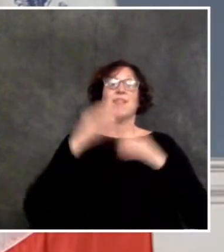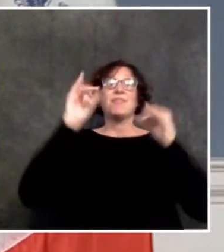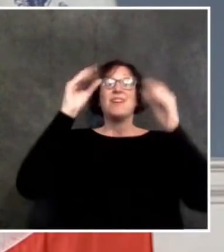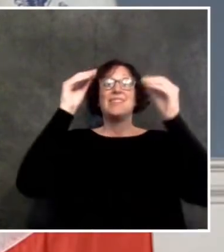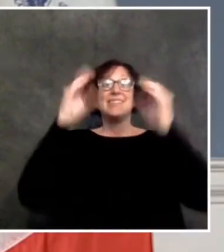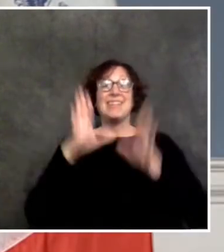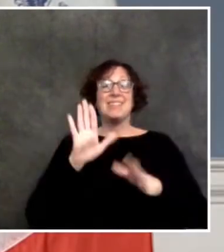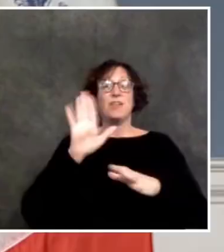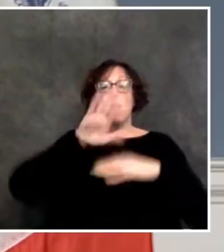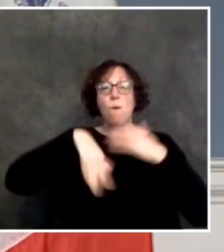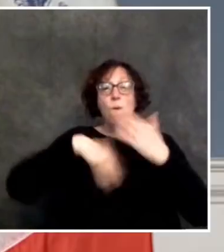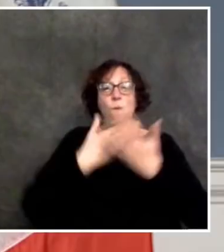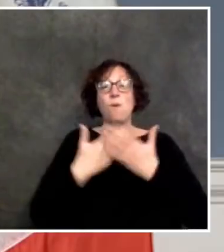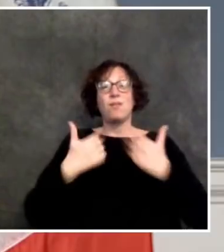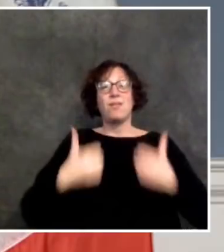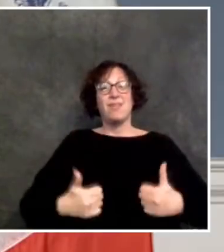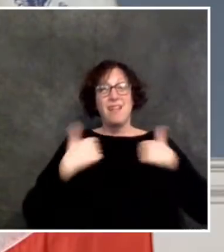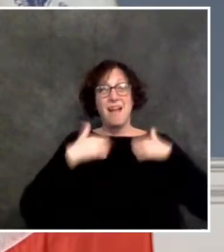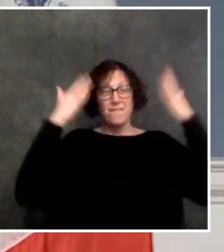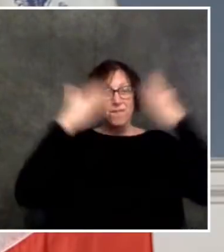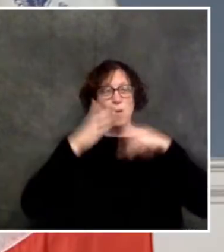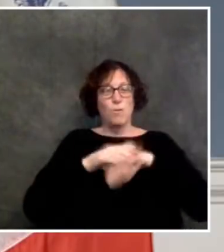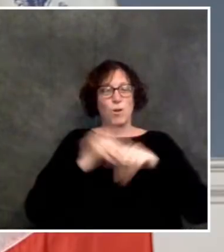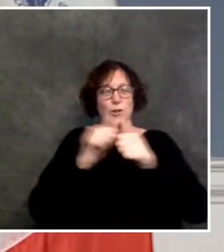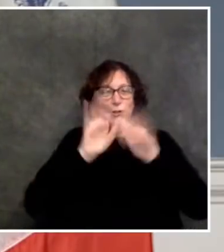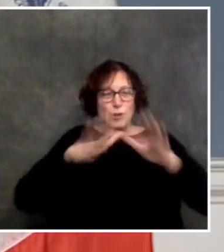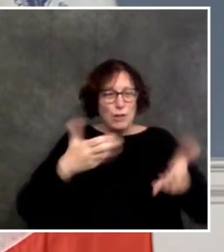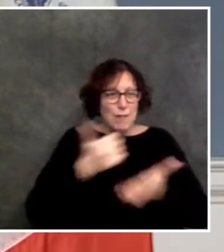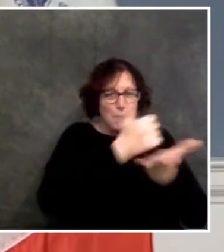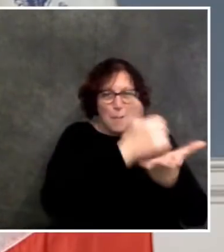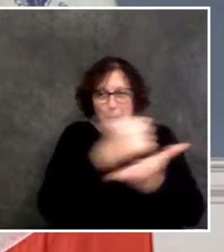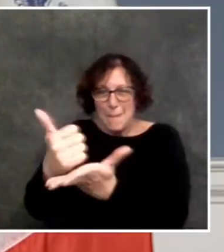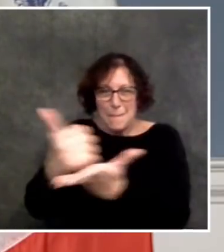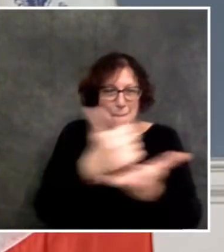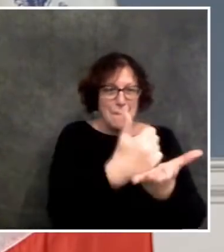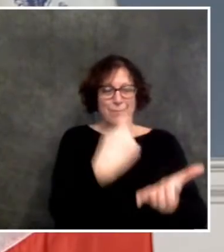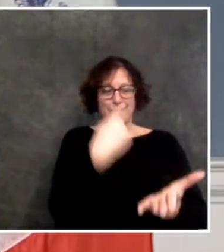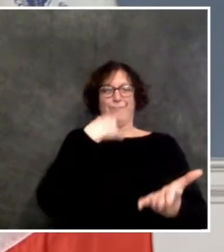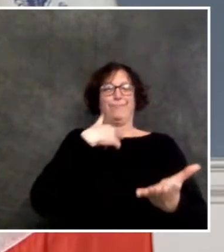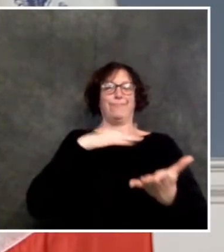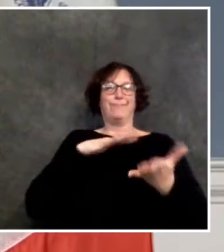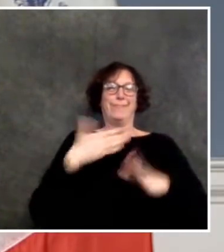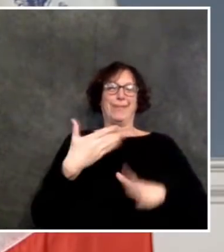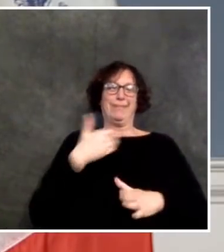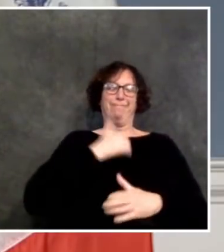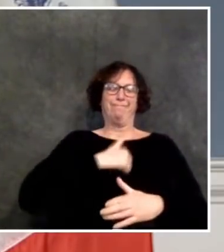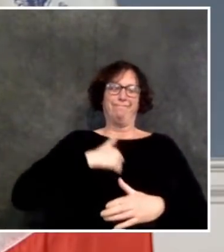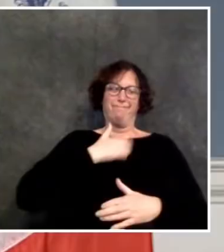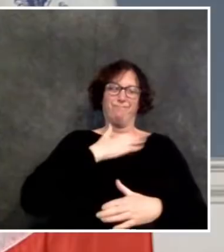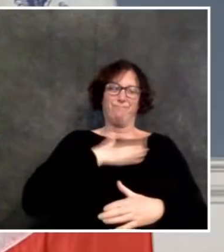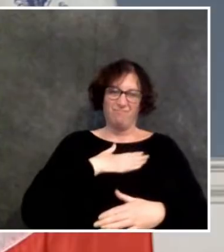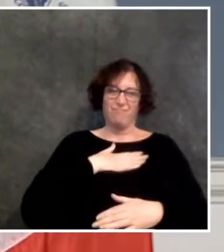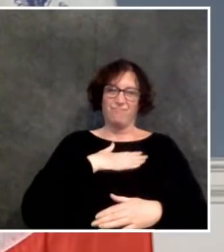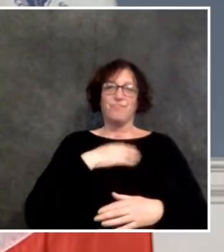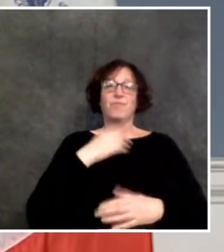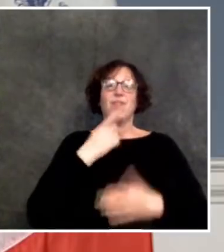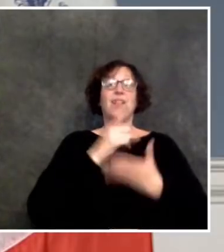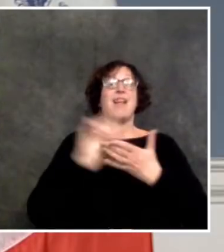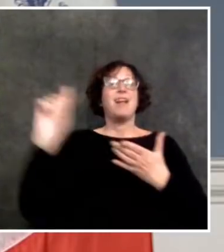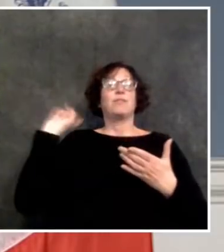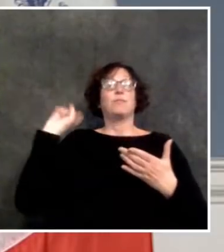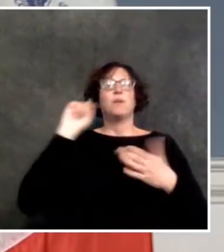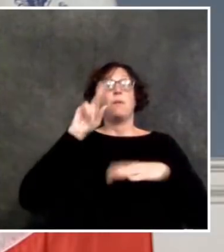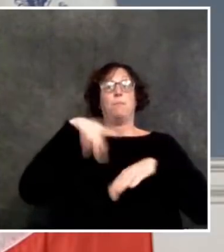good a person who's giving that much is just very, very painful. We lost a principal last week, a young woman full